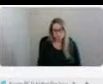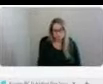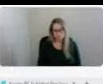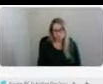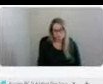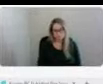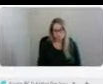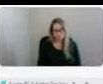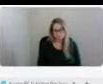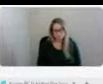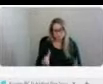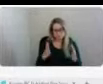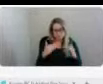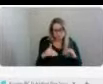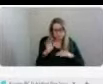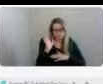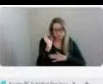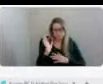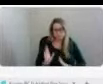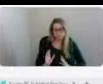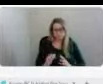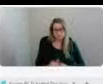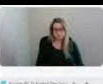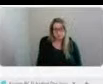the next speaker is robert